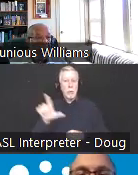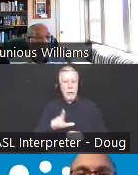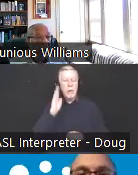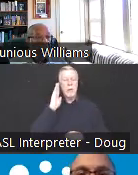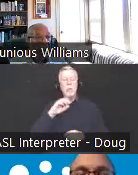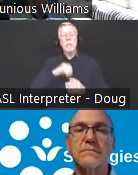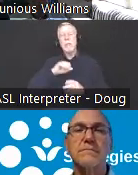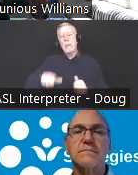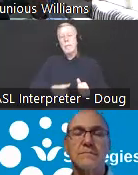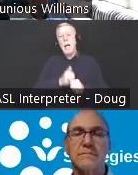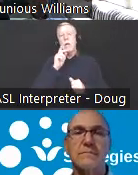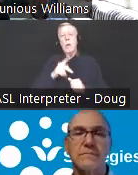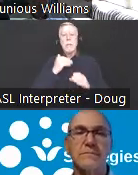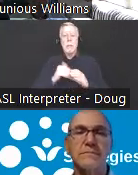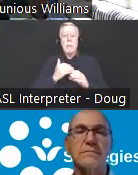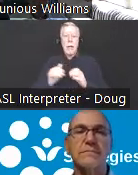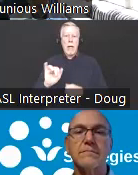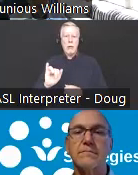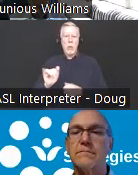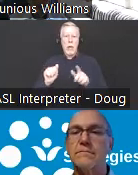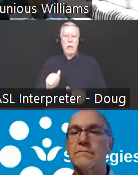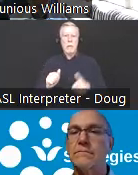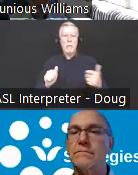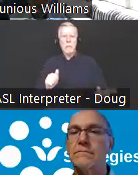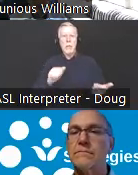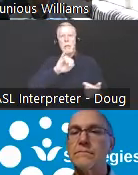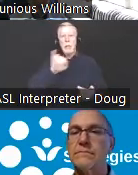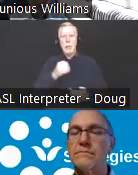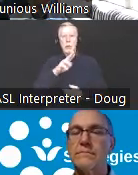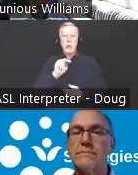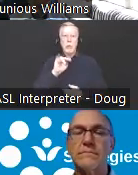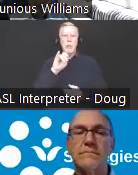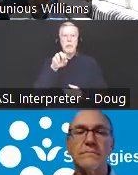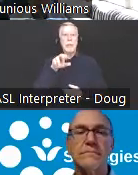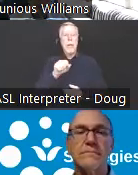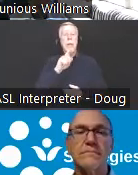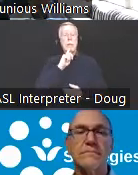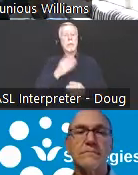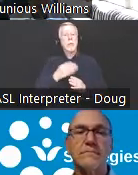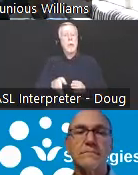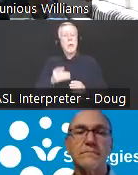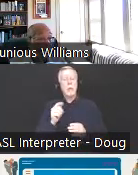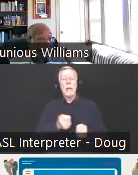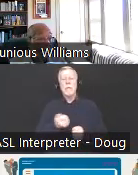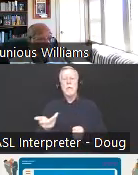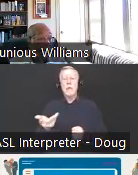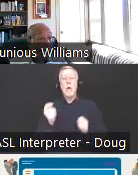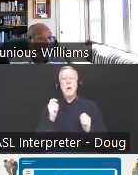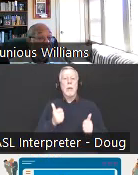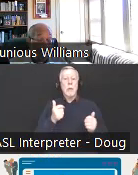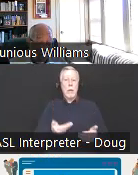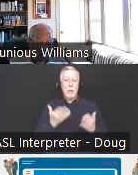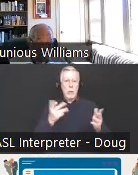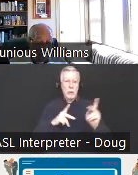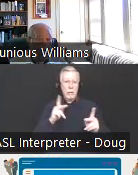as well. Yeah. So Lydia, just to close, a couple of quick recommendations to folks. The